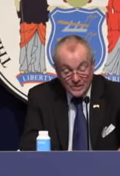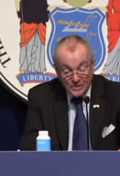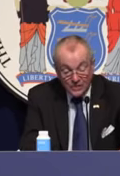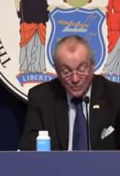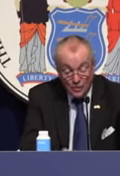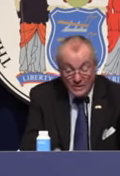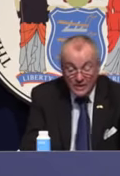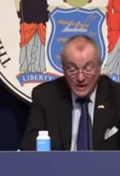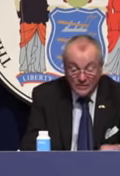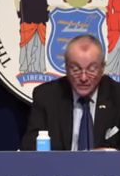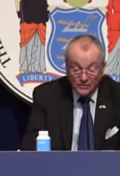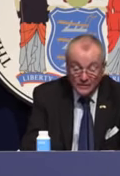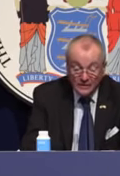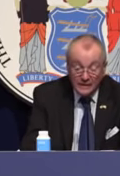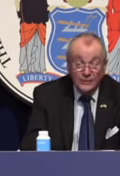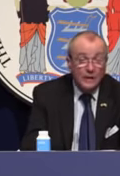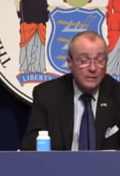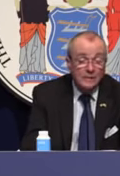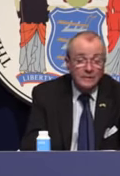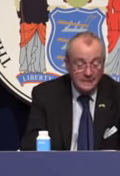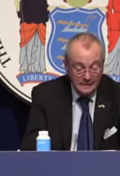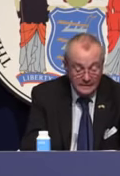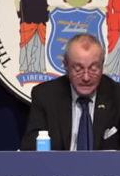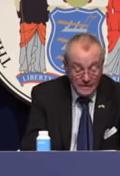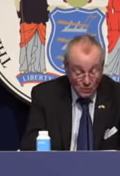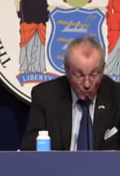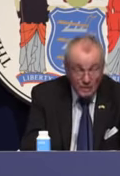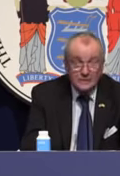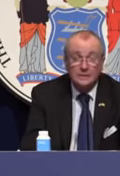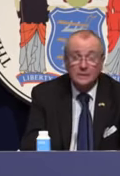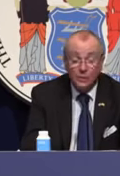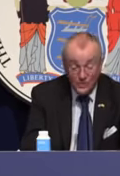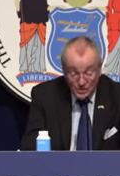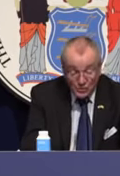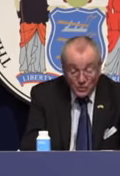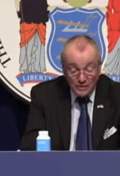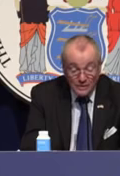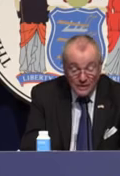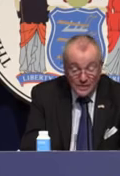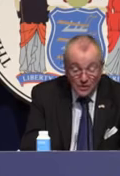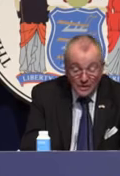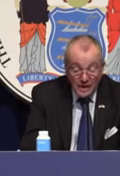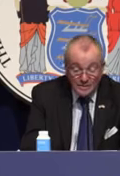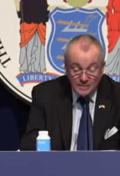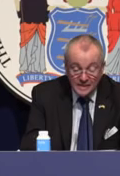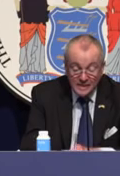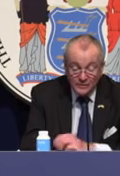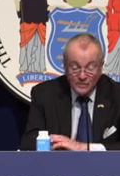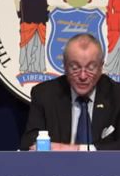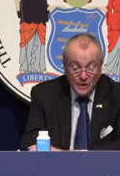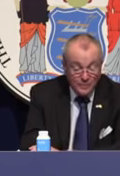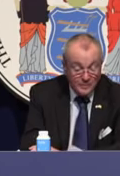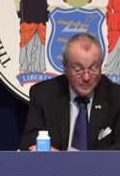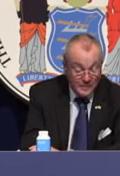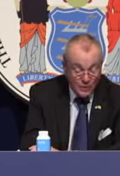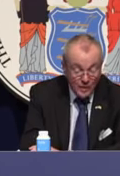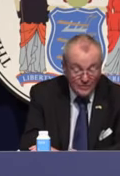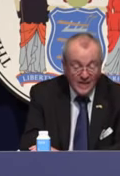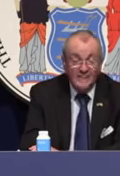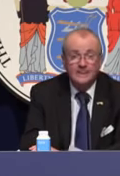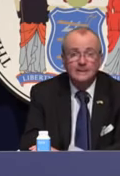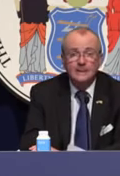that residents have greater confidence in their ability to get to work or the store as our economy begins to reopen